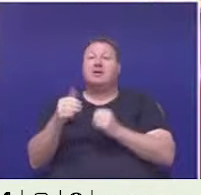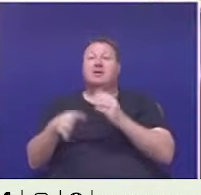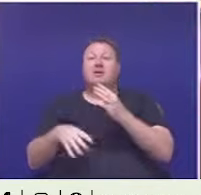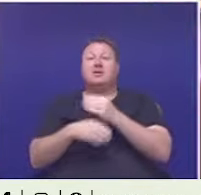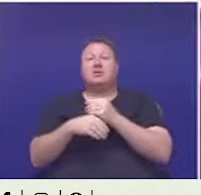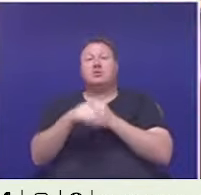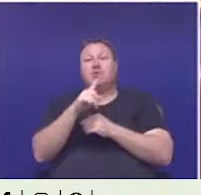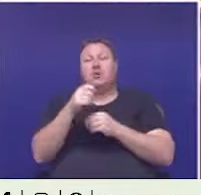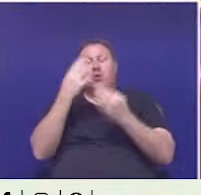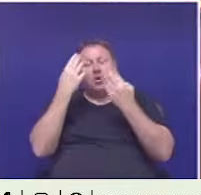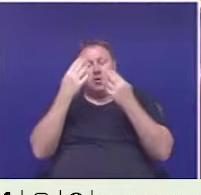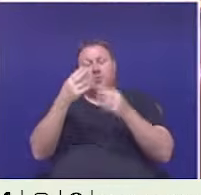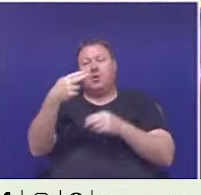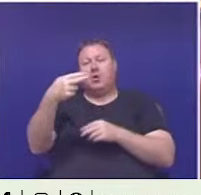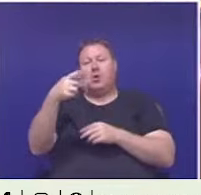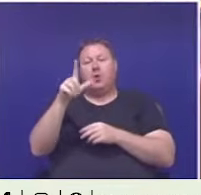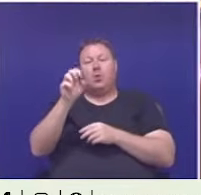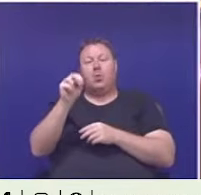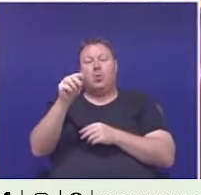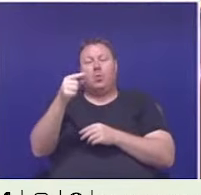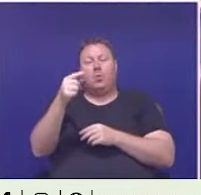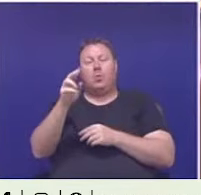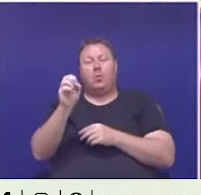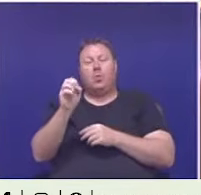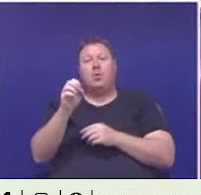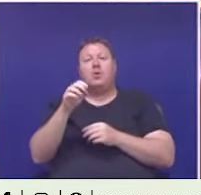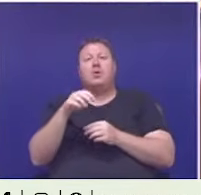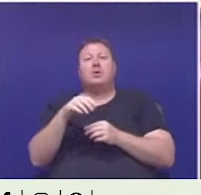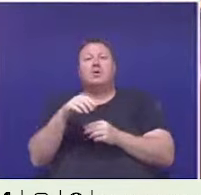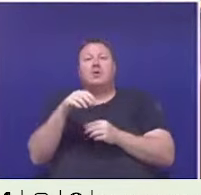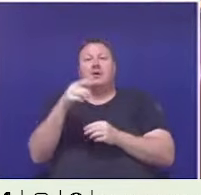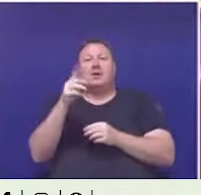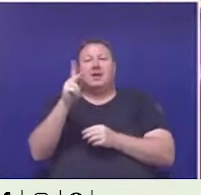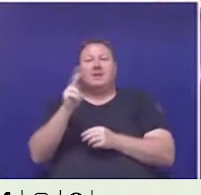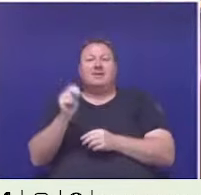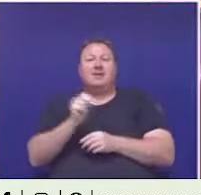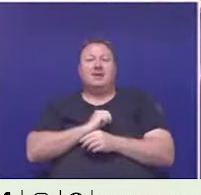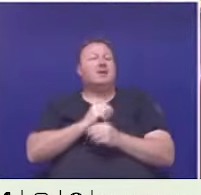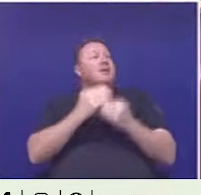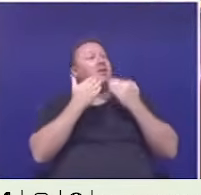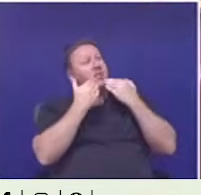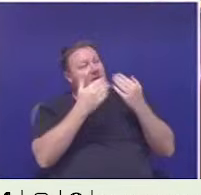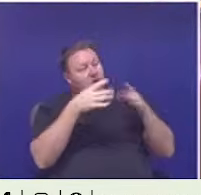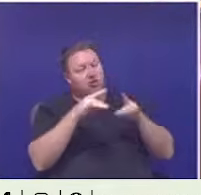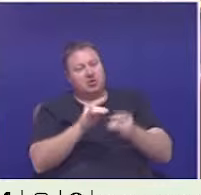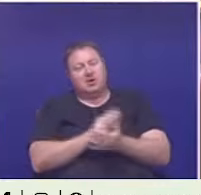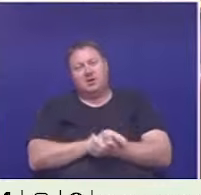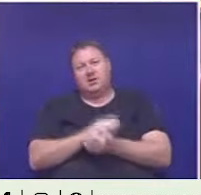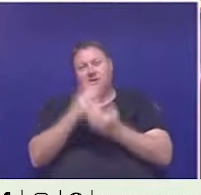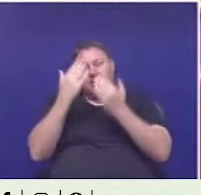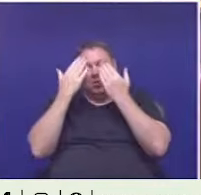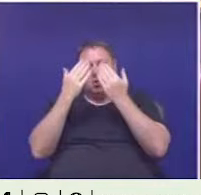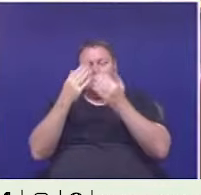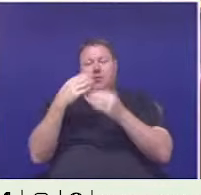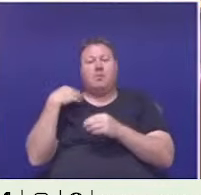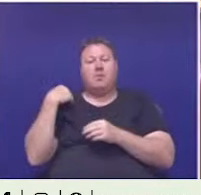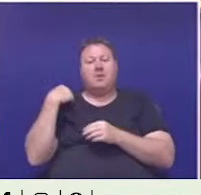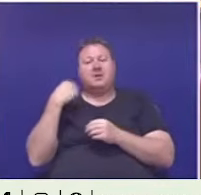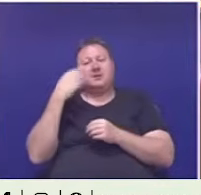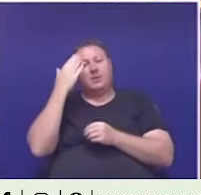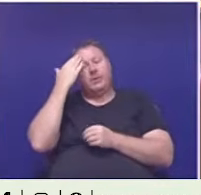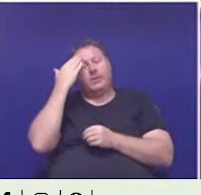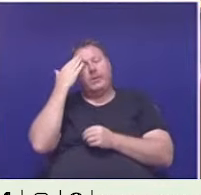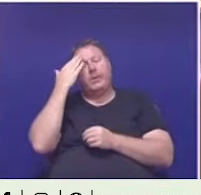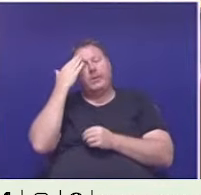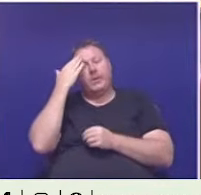Honorable Mshongo from KZN. Thank you so much, Chair. Honorable Minister, we already know that there's